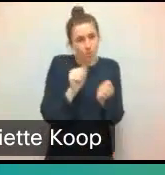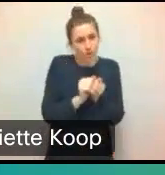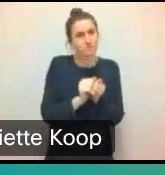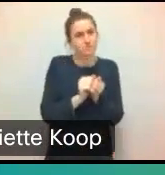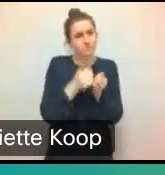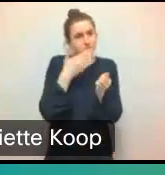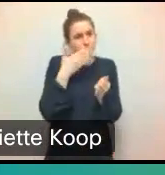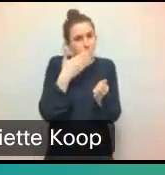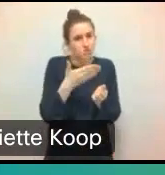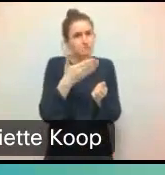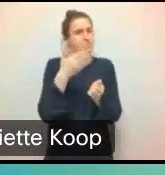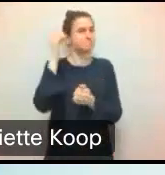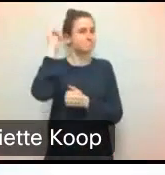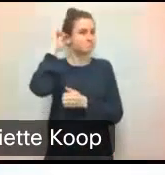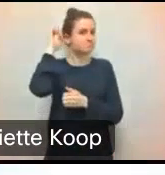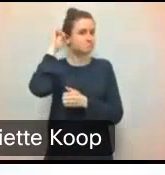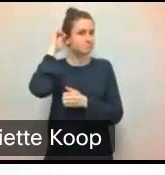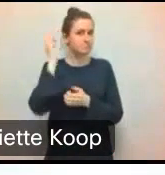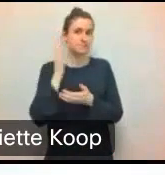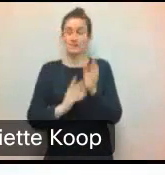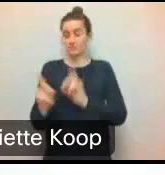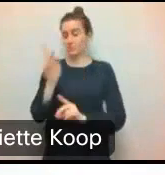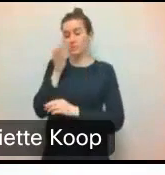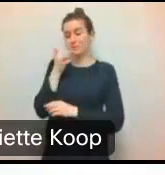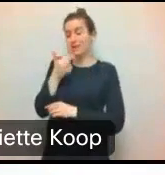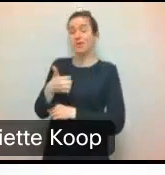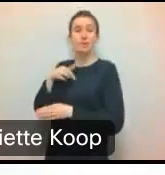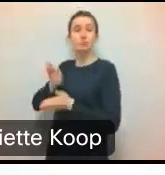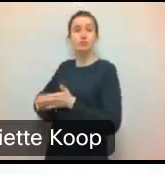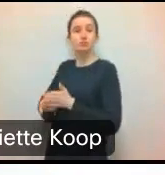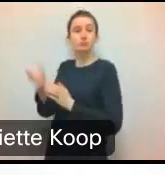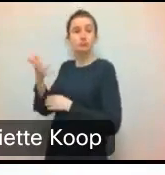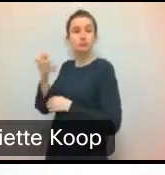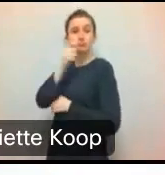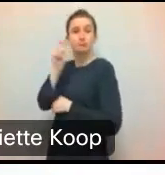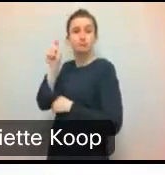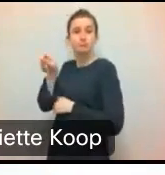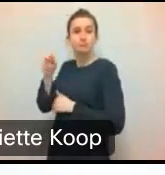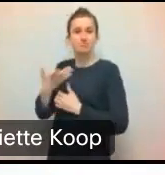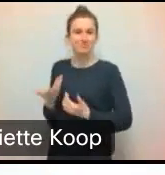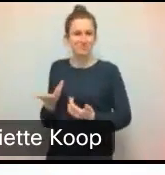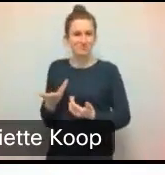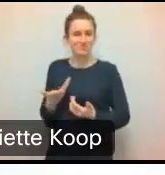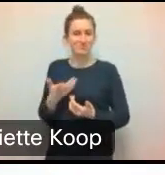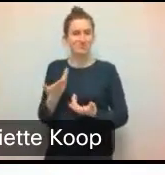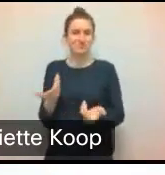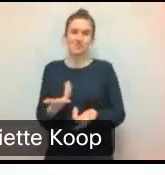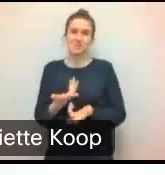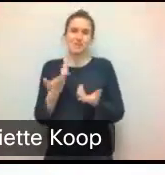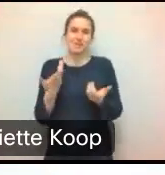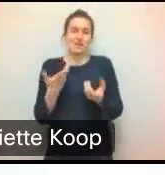saying, I've done my research, but you don't use information